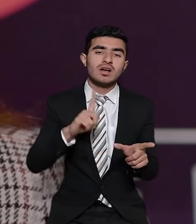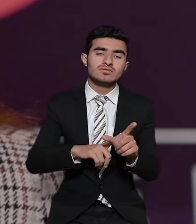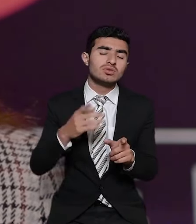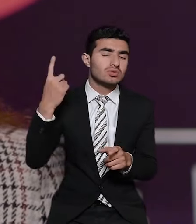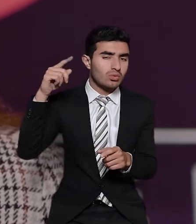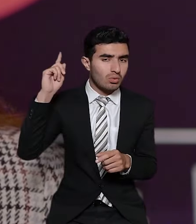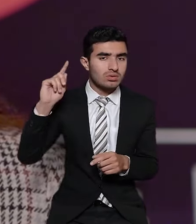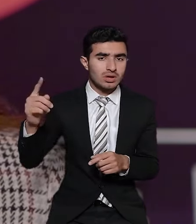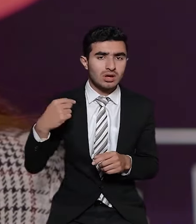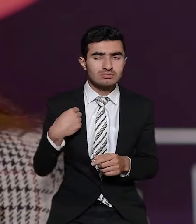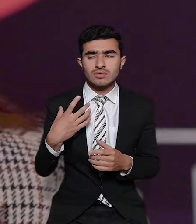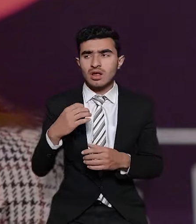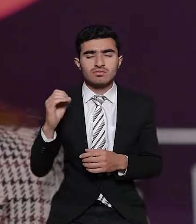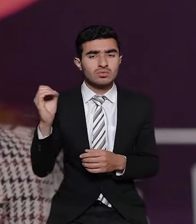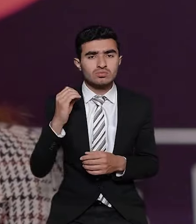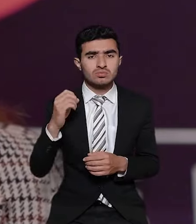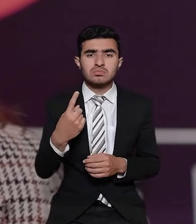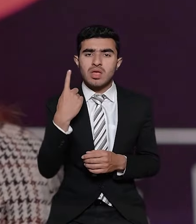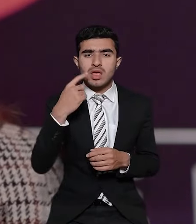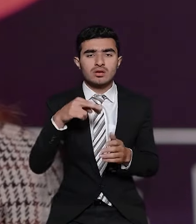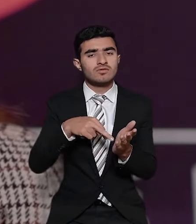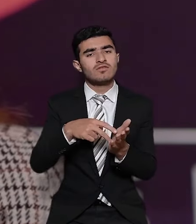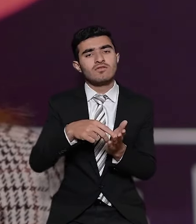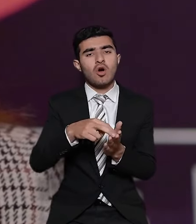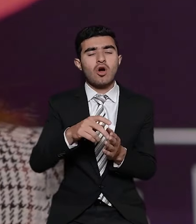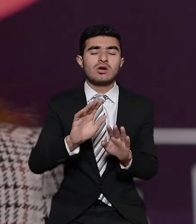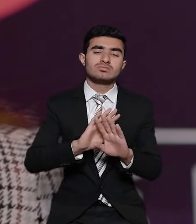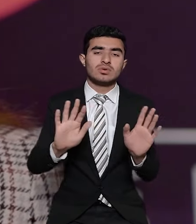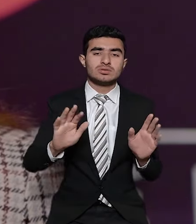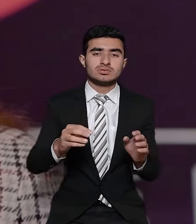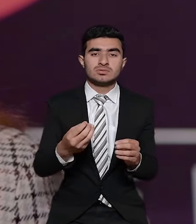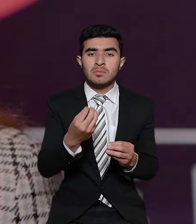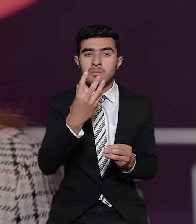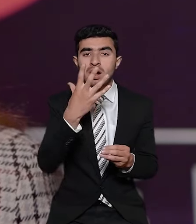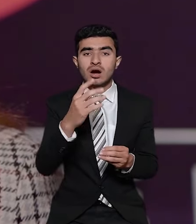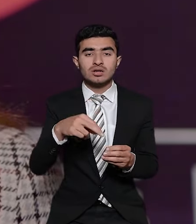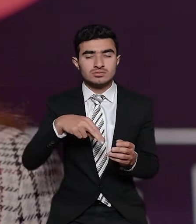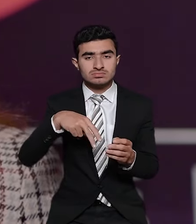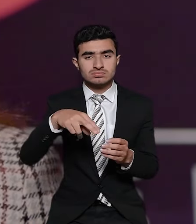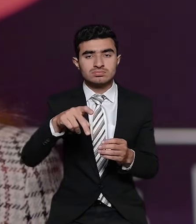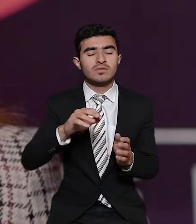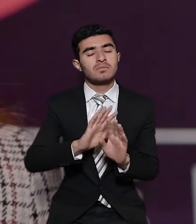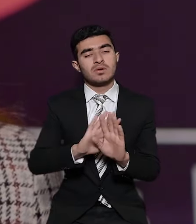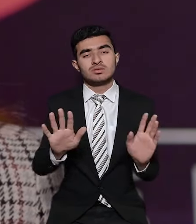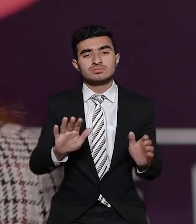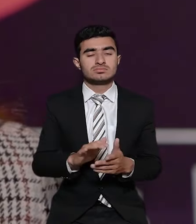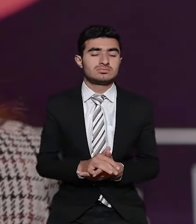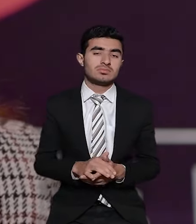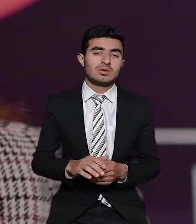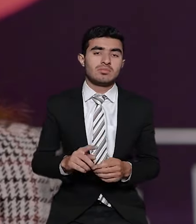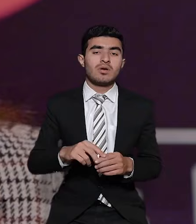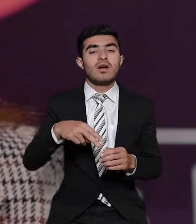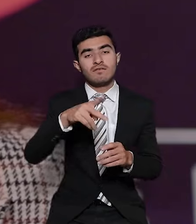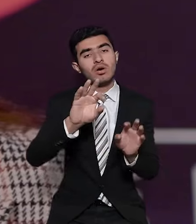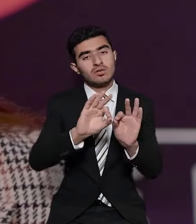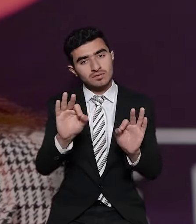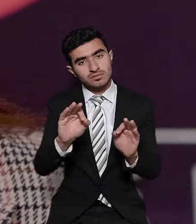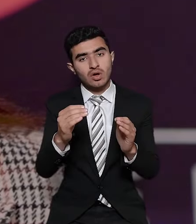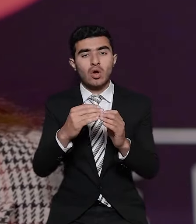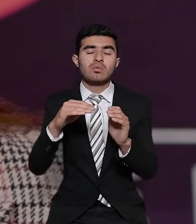hamare paas sirf public parks the jahan log walks ke liye jate the and walk karke wo ghar aa jate the,